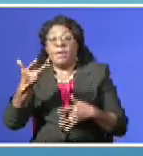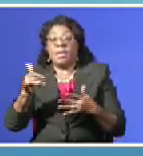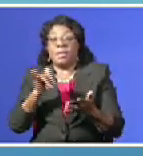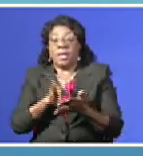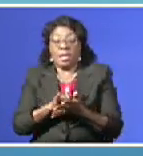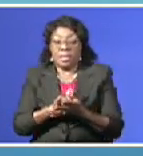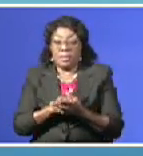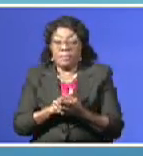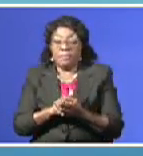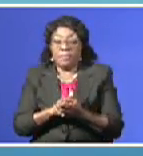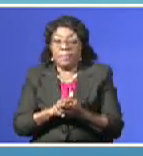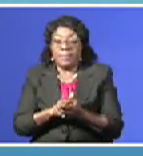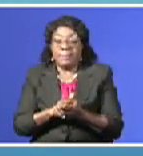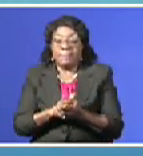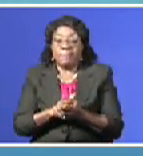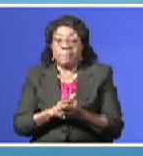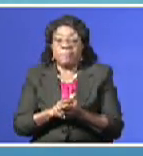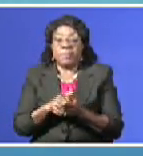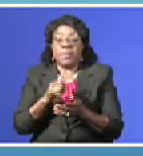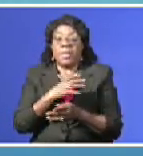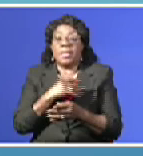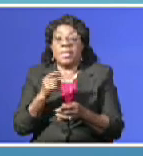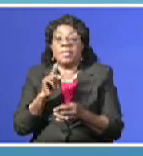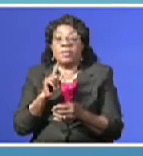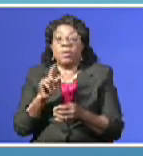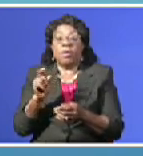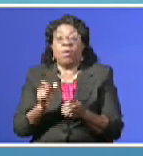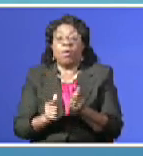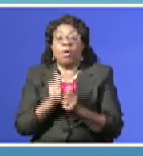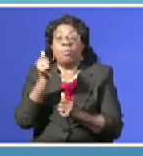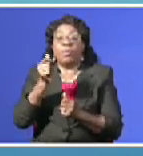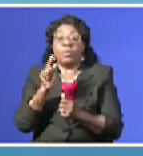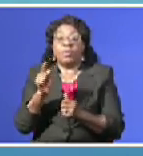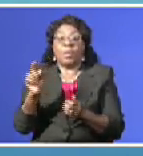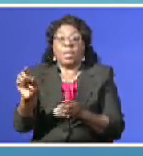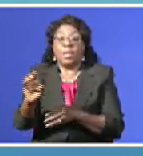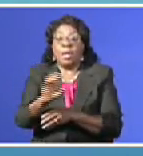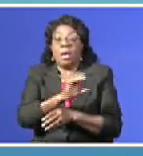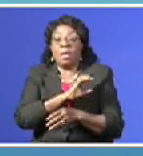that when suicide occurs, it takes almost 100 years to be worked out of a family system.